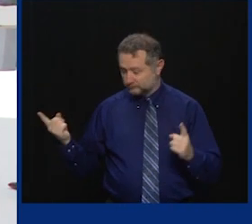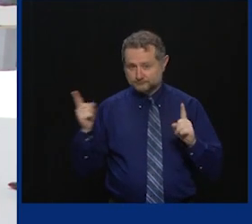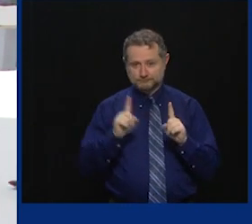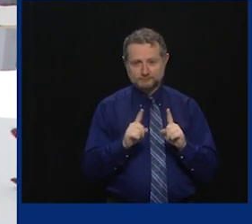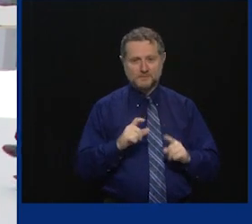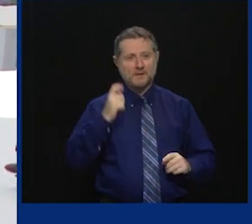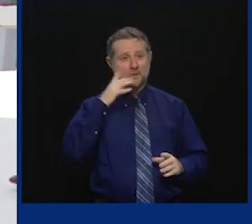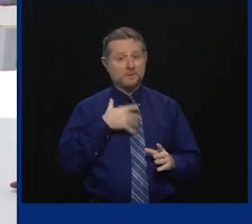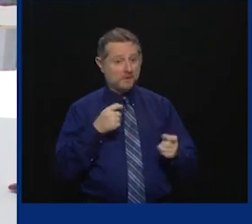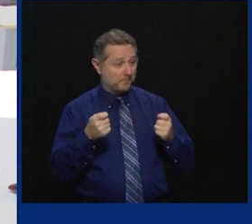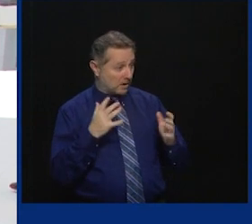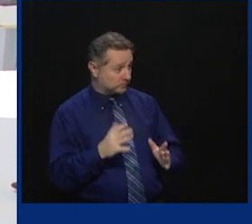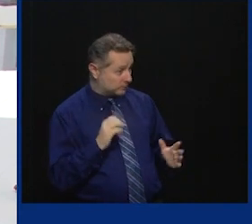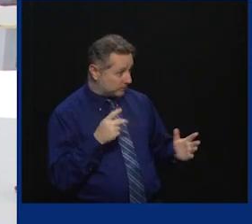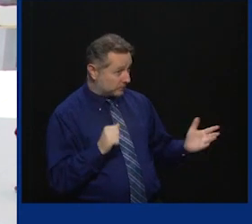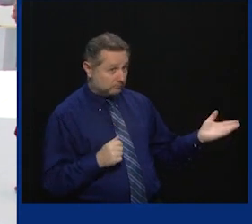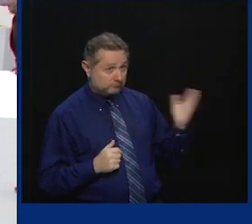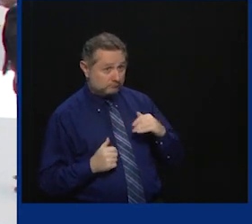Thank you.